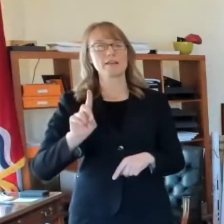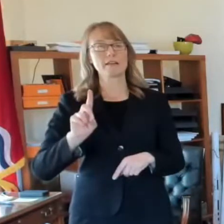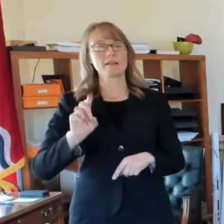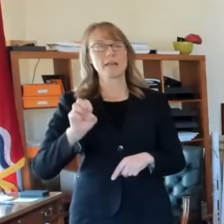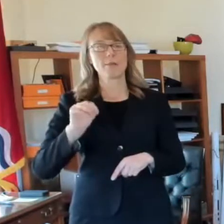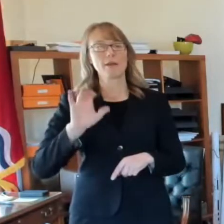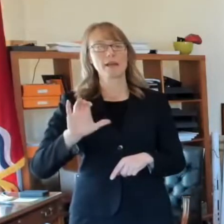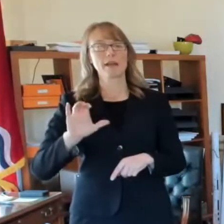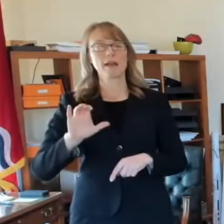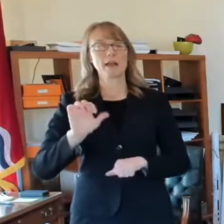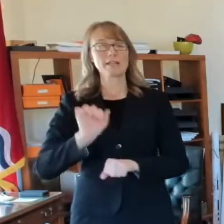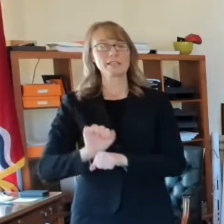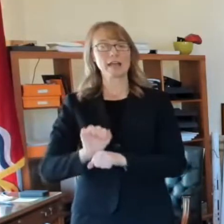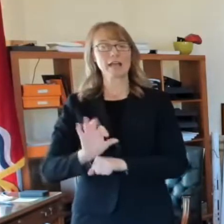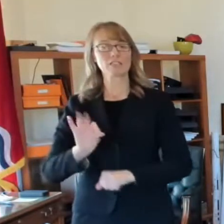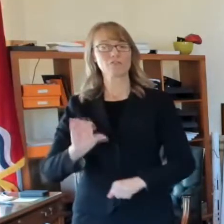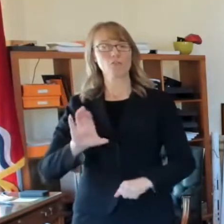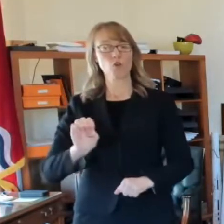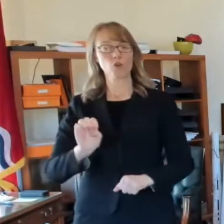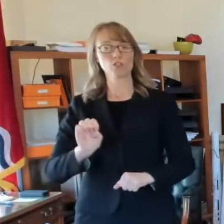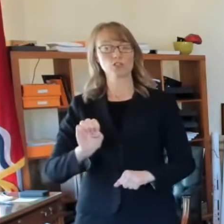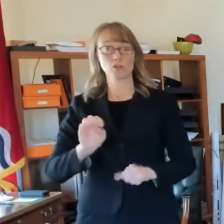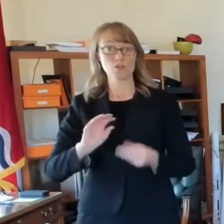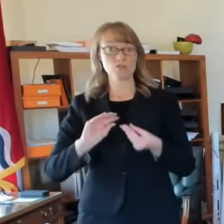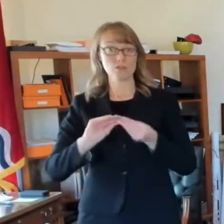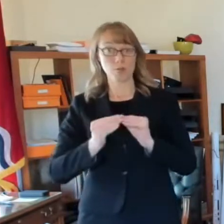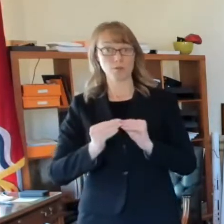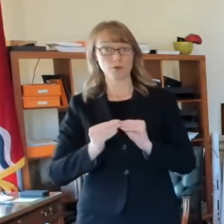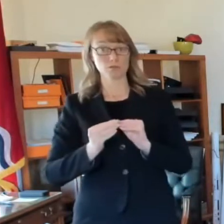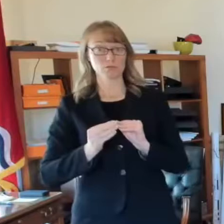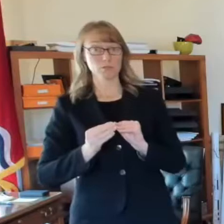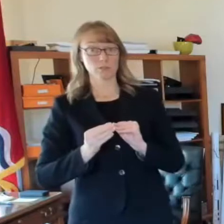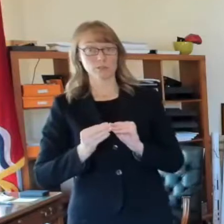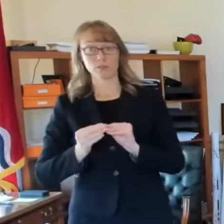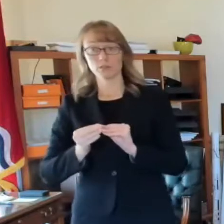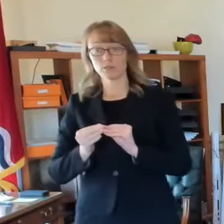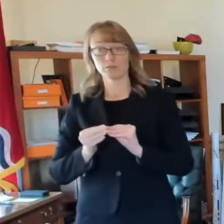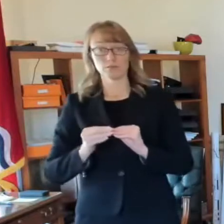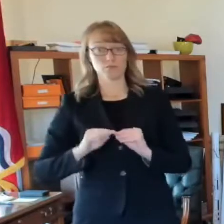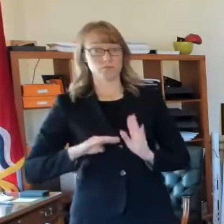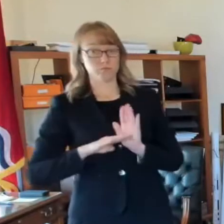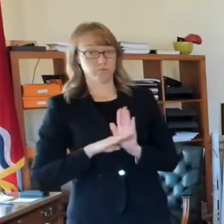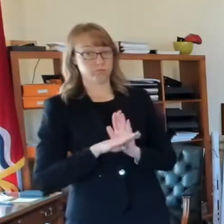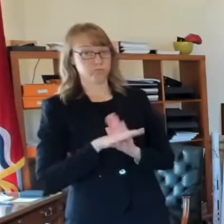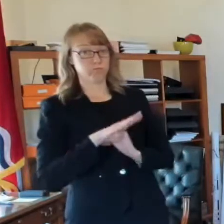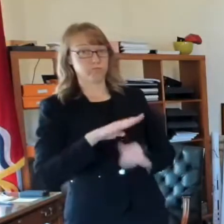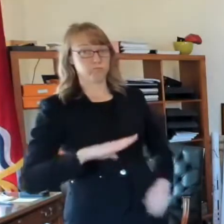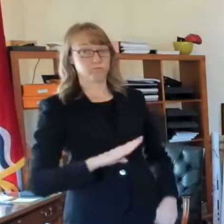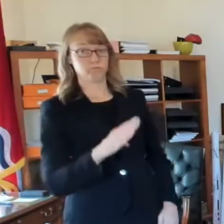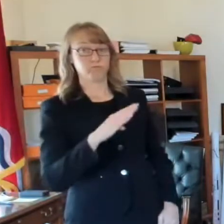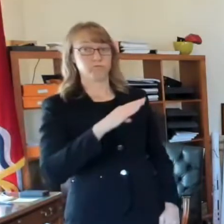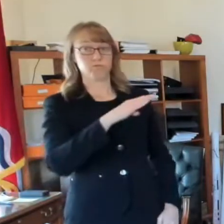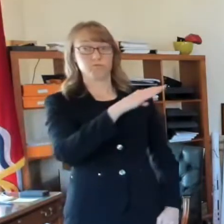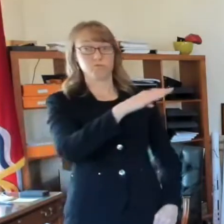like this. So what can we do? Last week we issued order